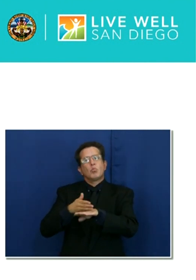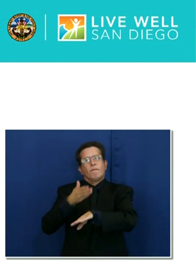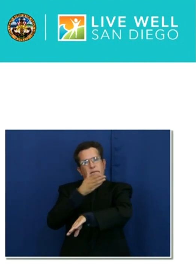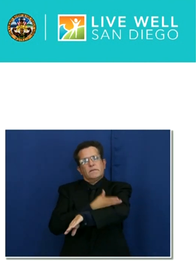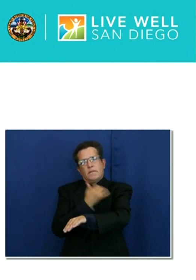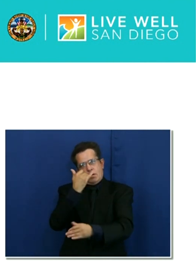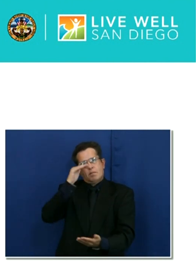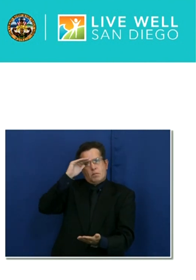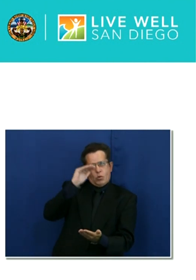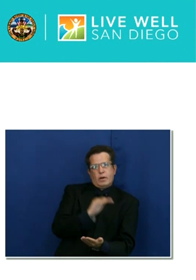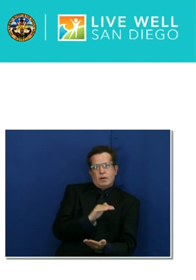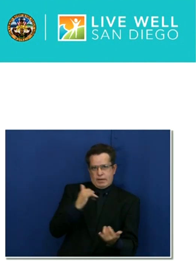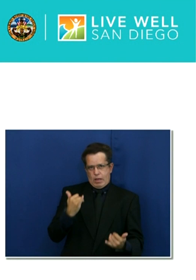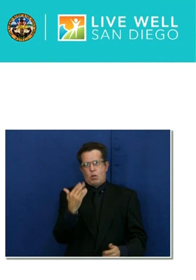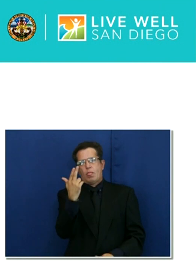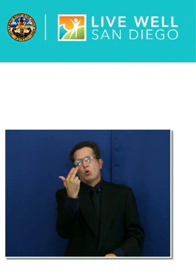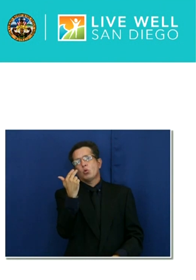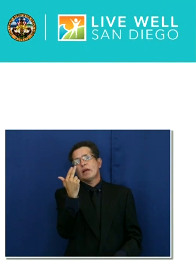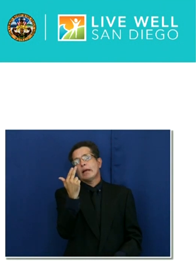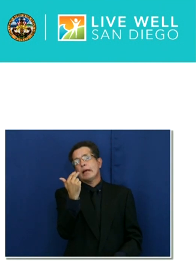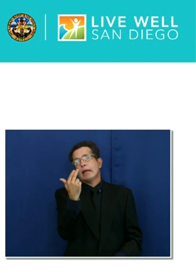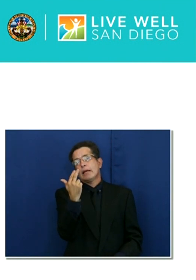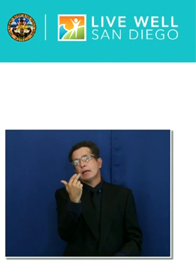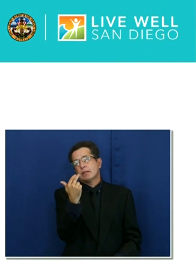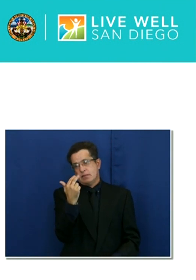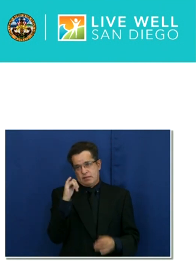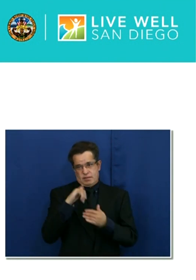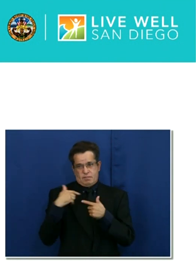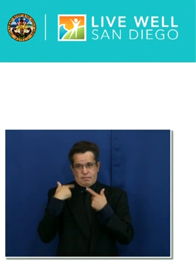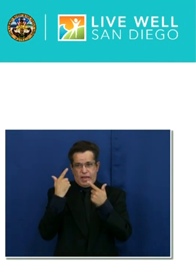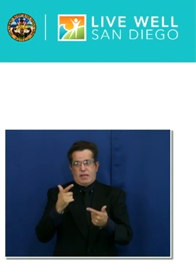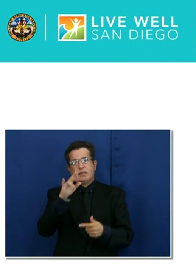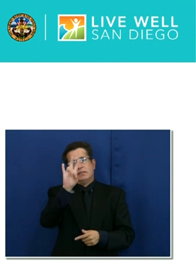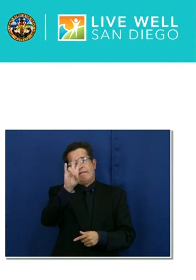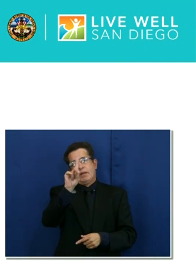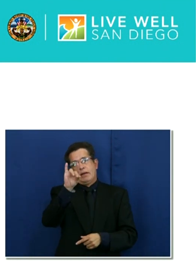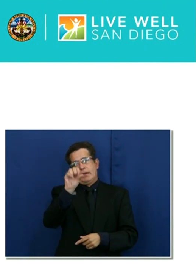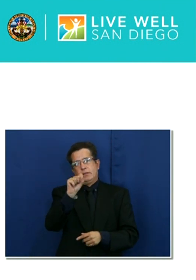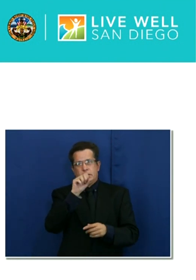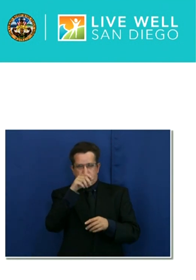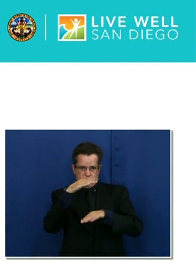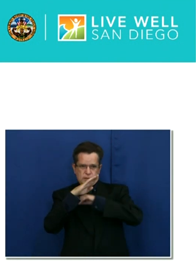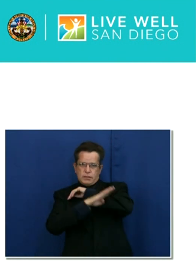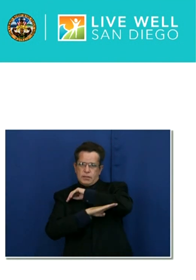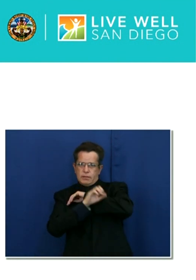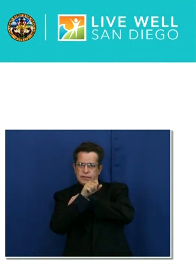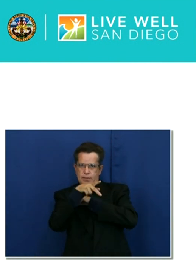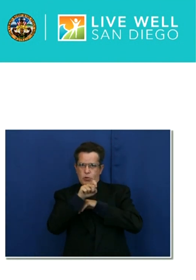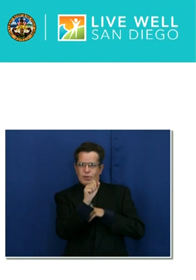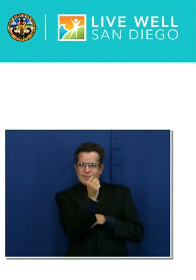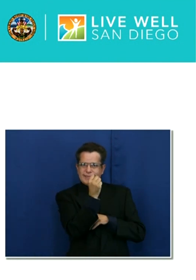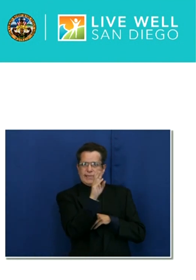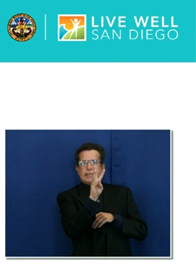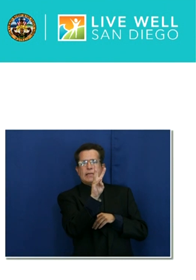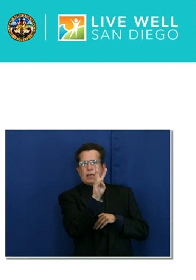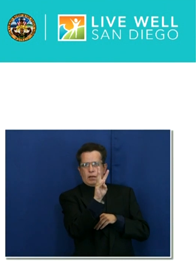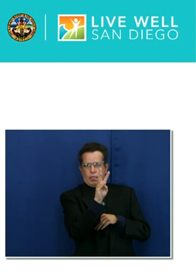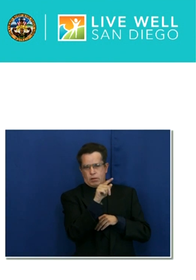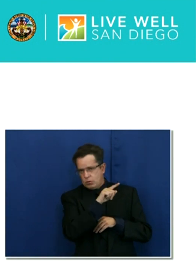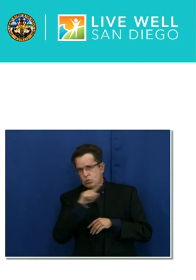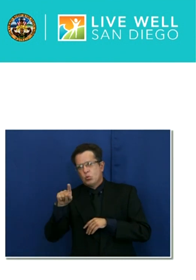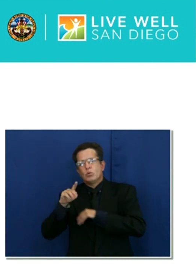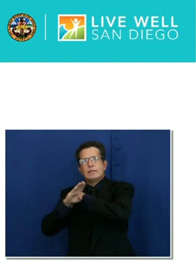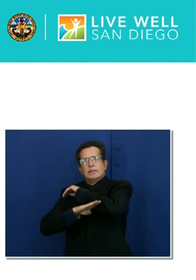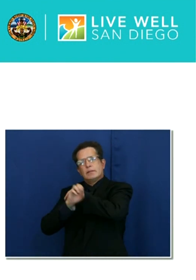Today, we are reporting 13 total community outbreaks for the past 7 days from September 16th